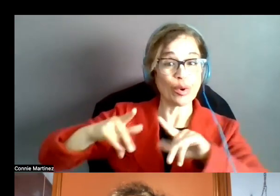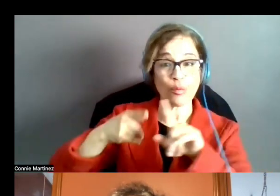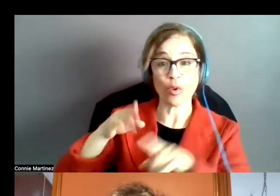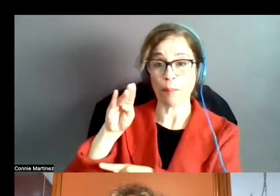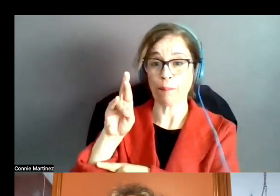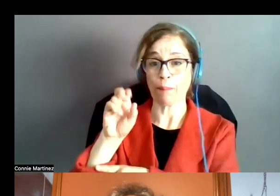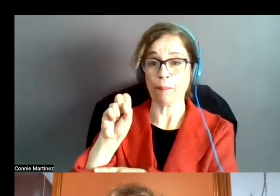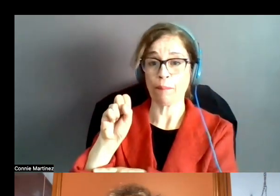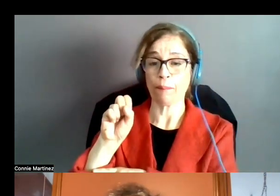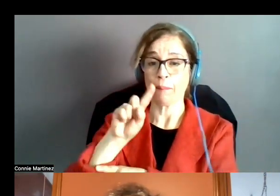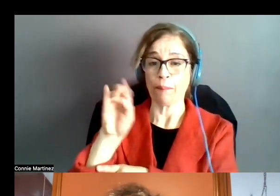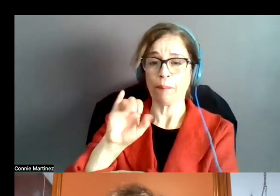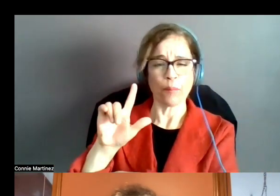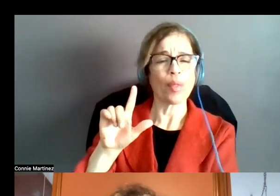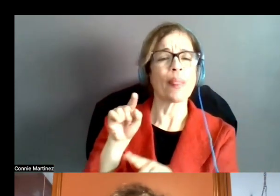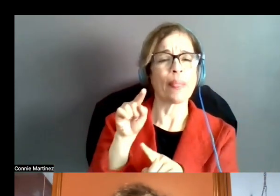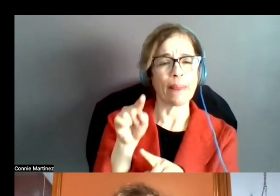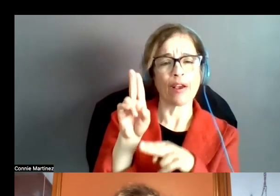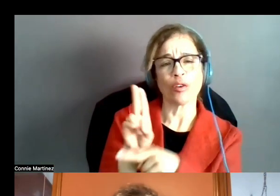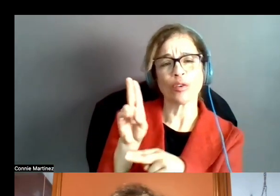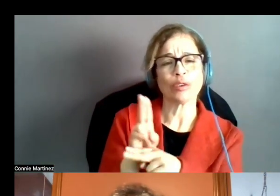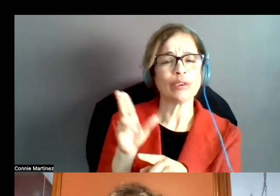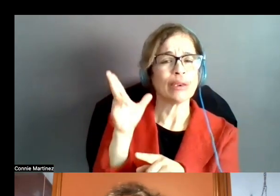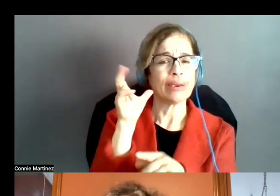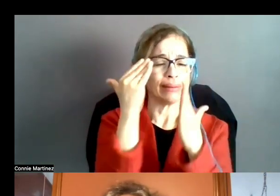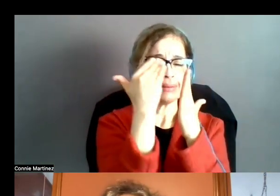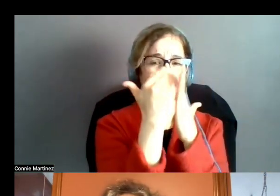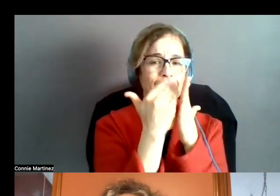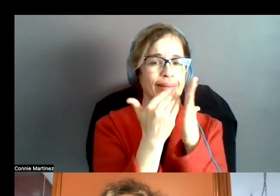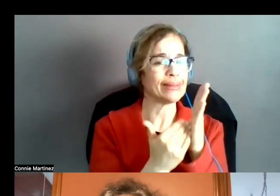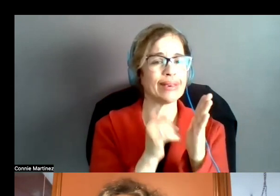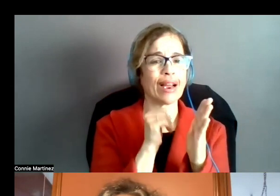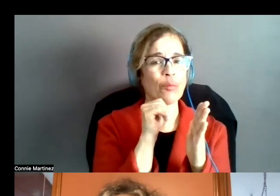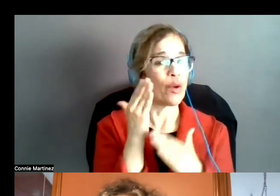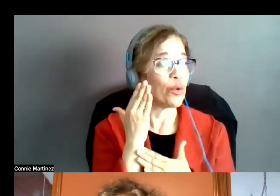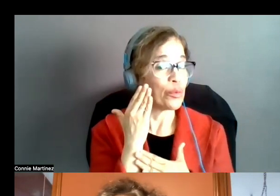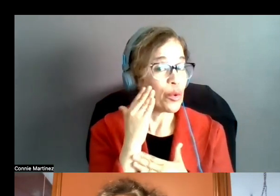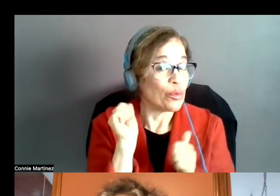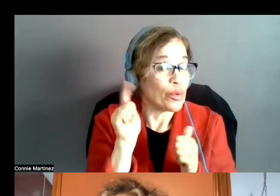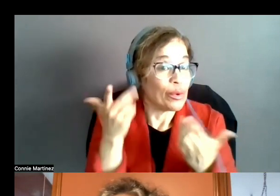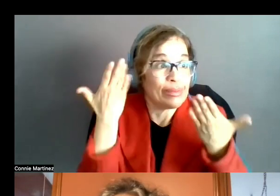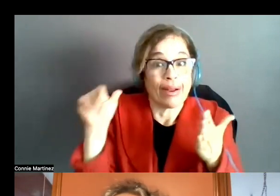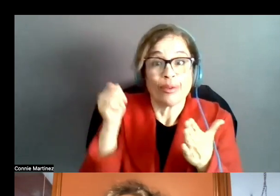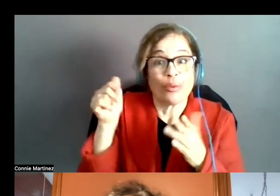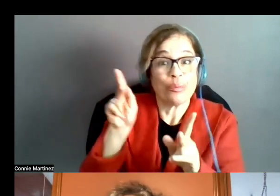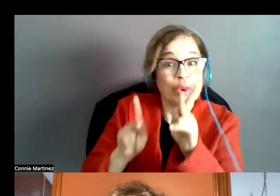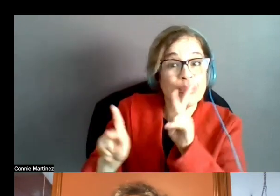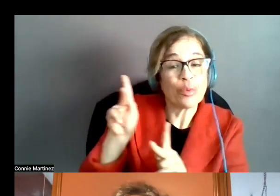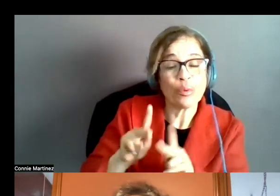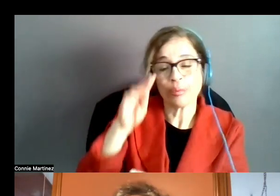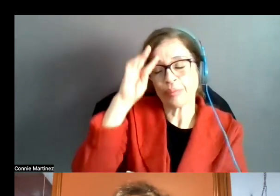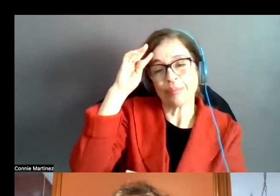Brazil, The right? ones that we'll be using, because I listed all these styles and I'm not familiar with all of them. I don't know if other people are.